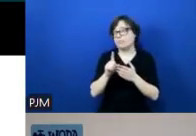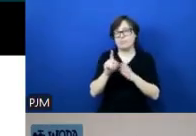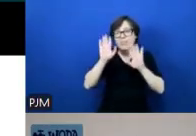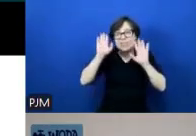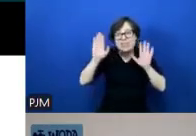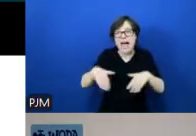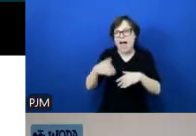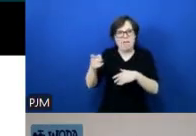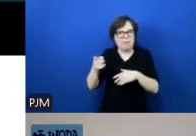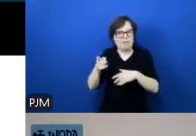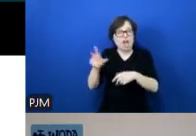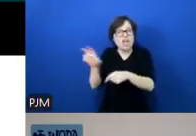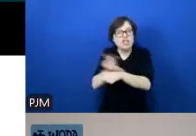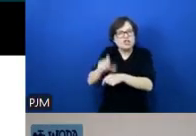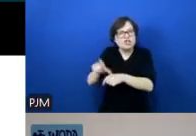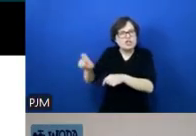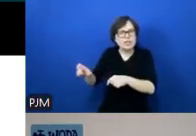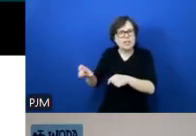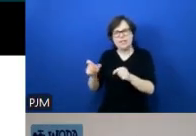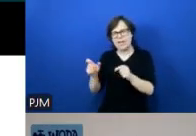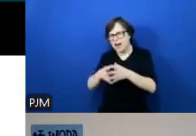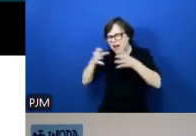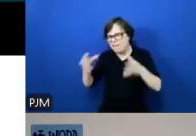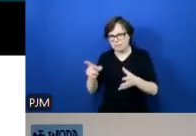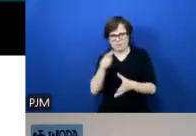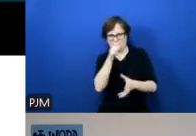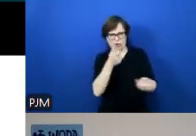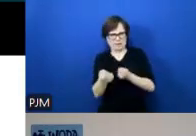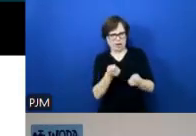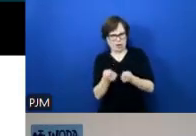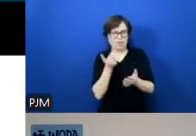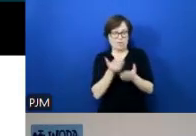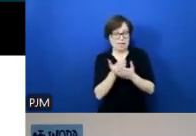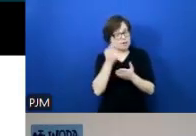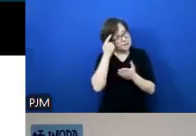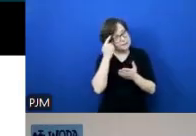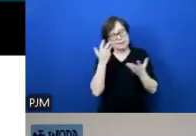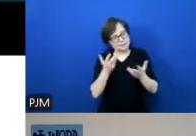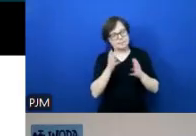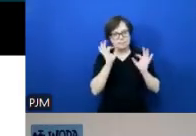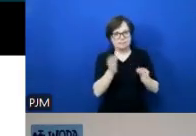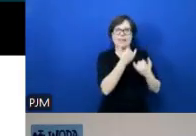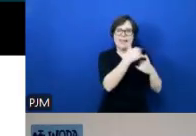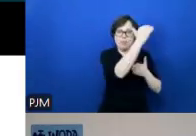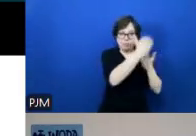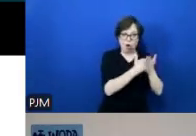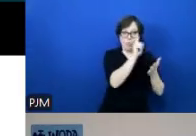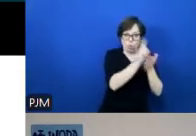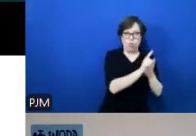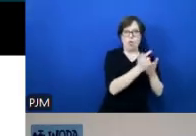not even a large group of engineers could manage it on a permanent basis. So from another EU program, it